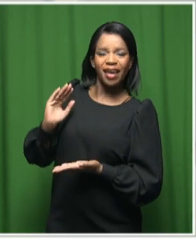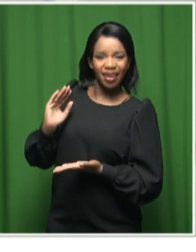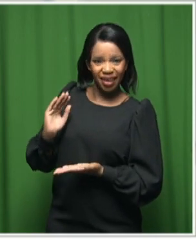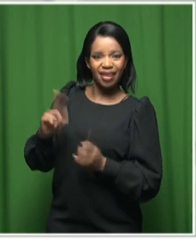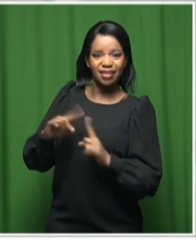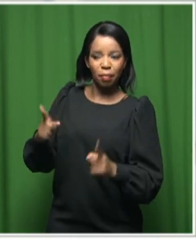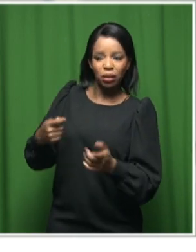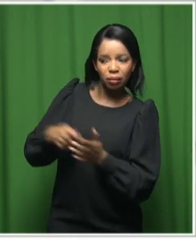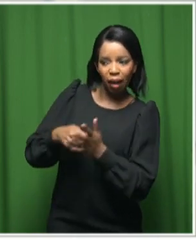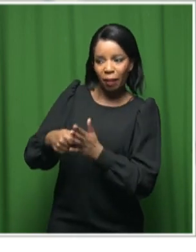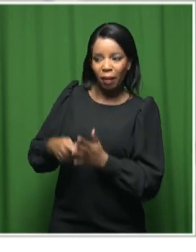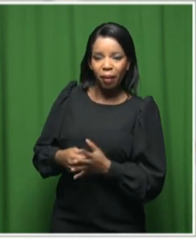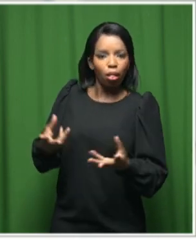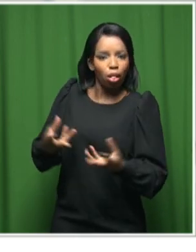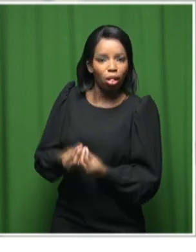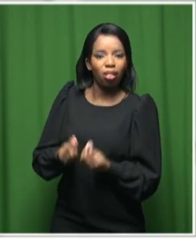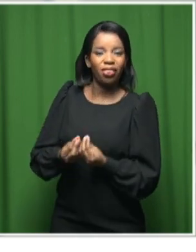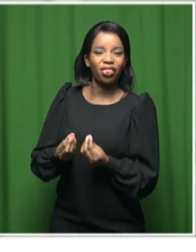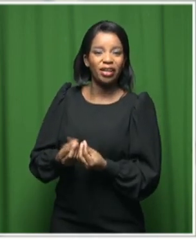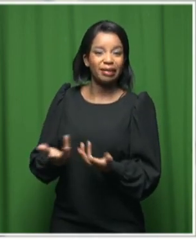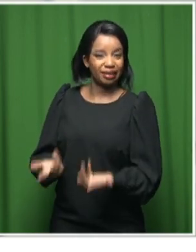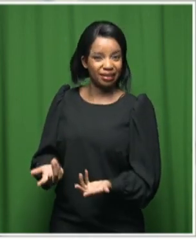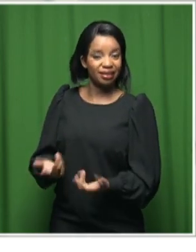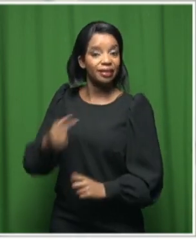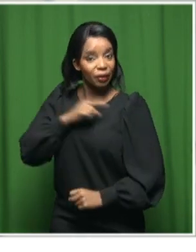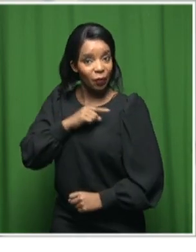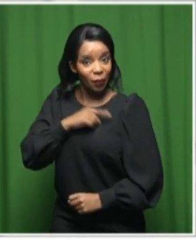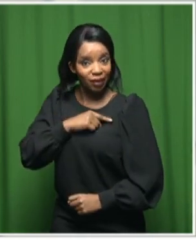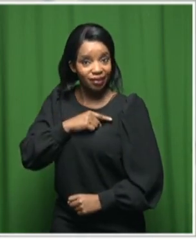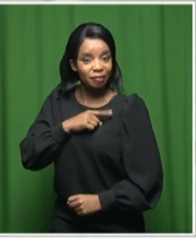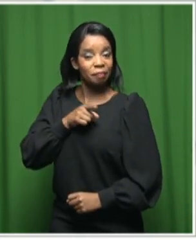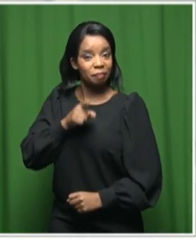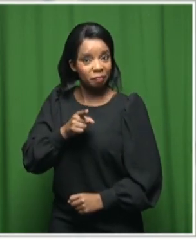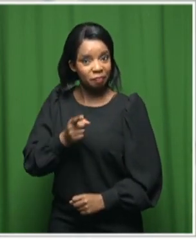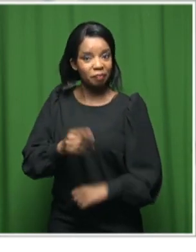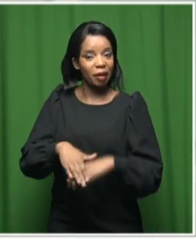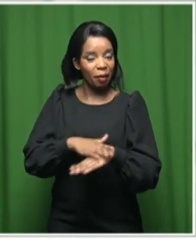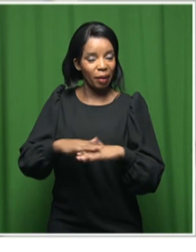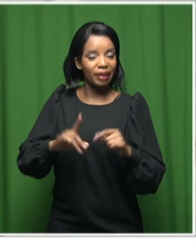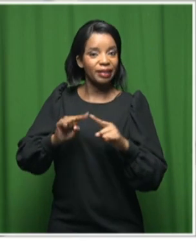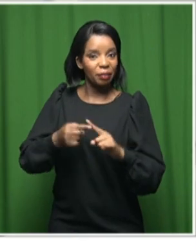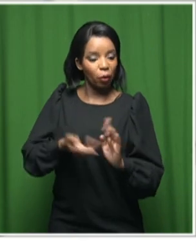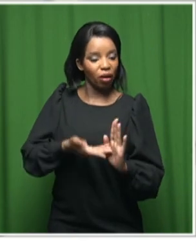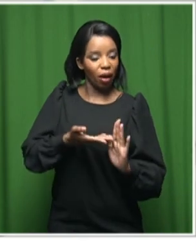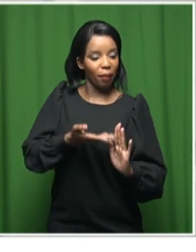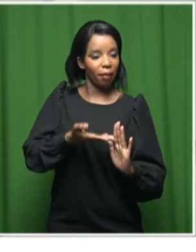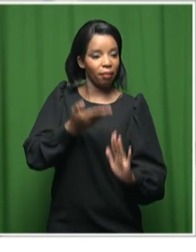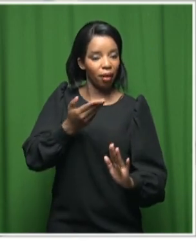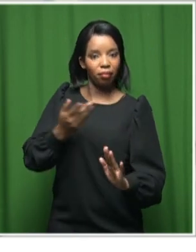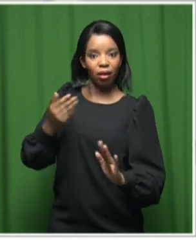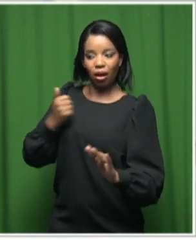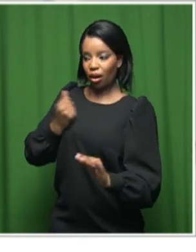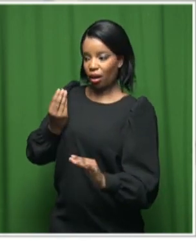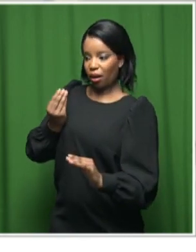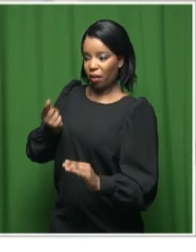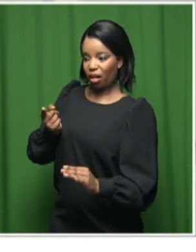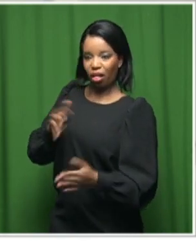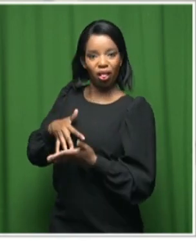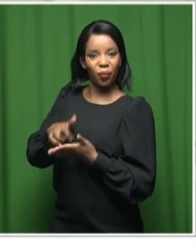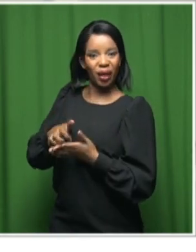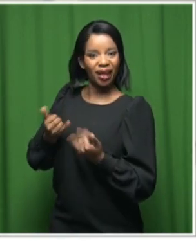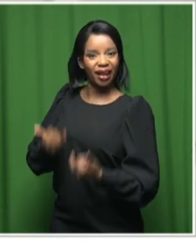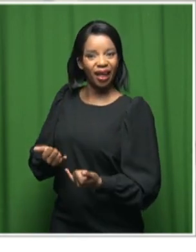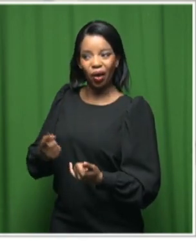increase the interest rate. Well, it will affect us differently. If you look at different